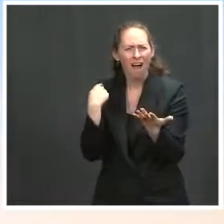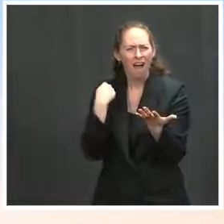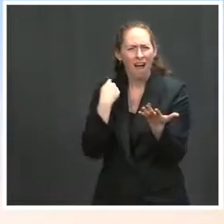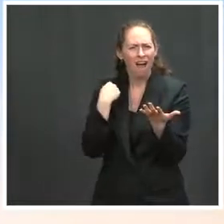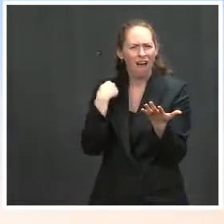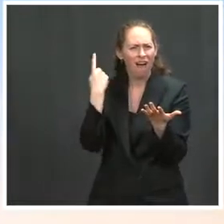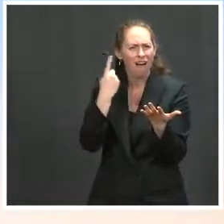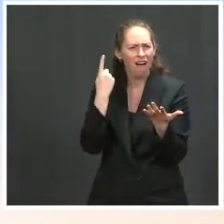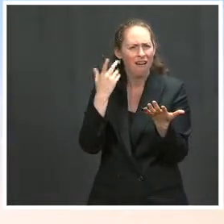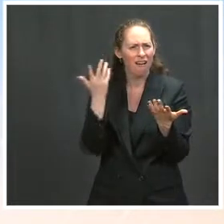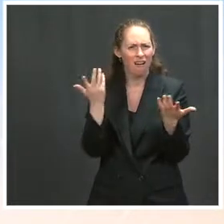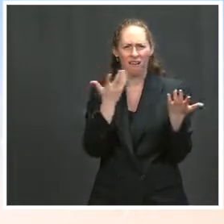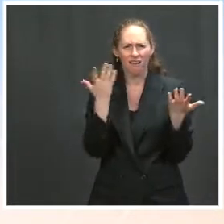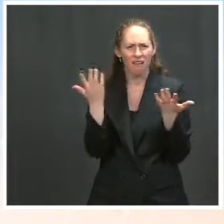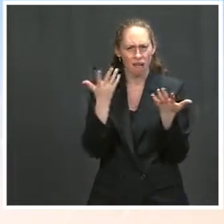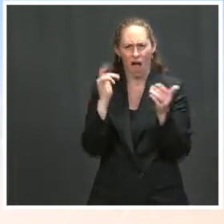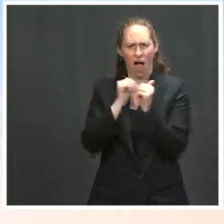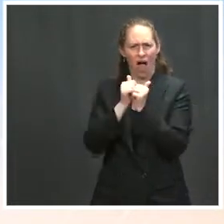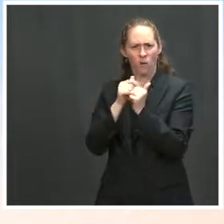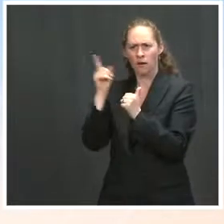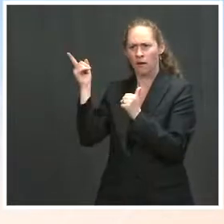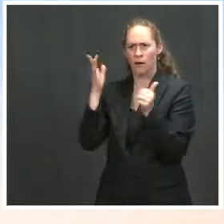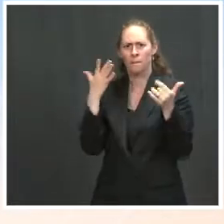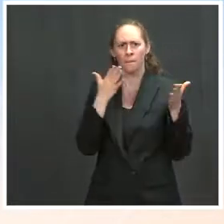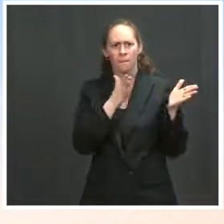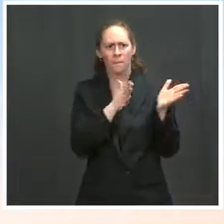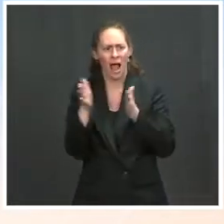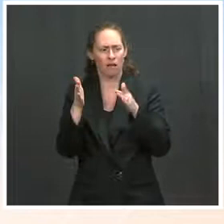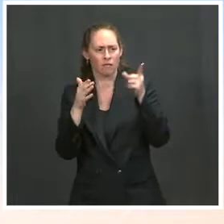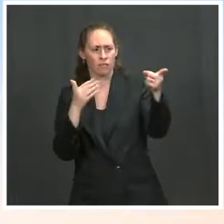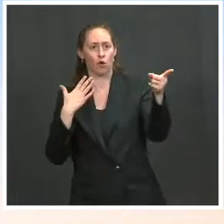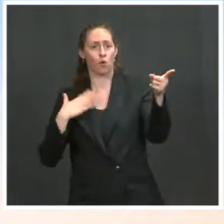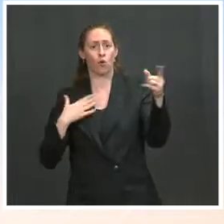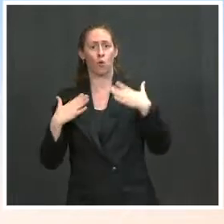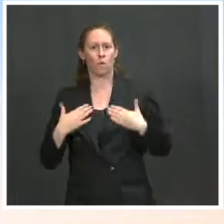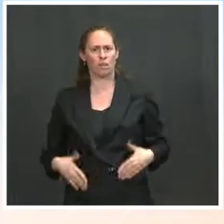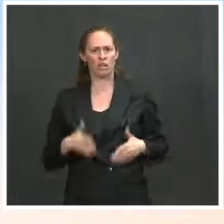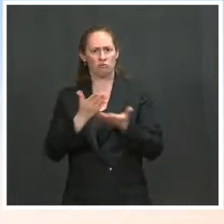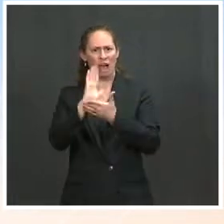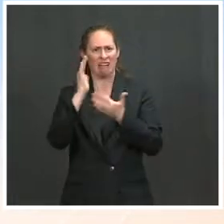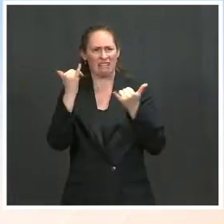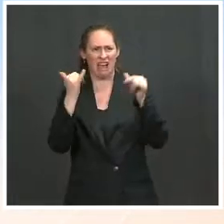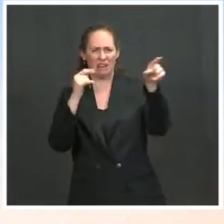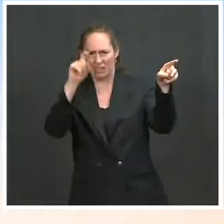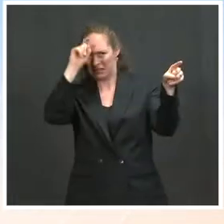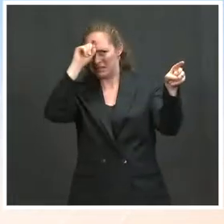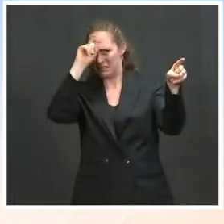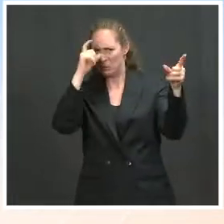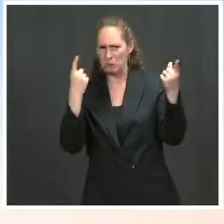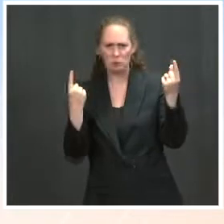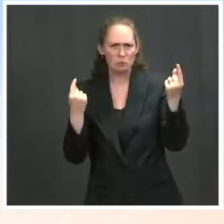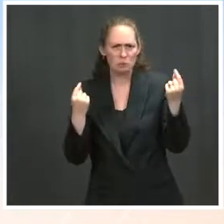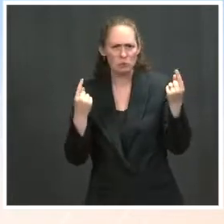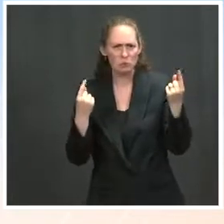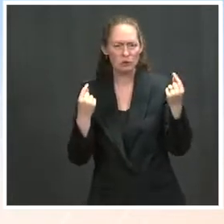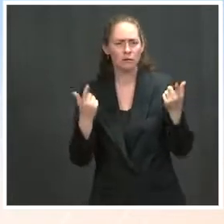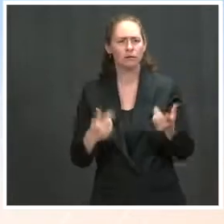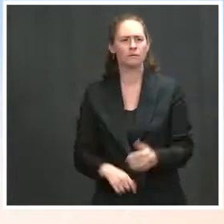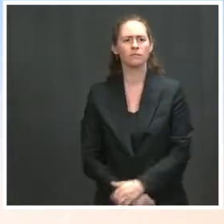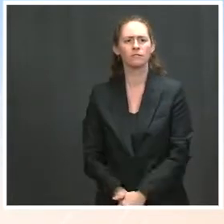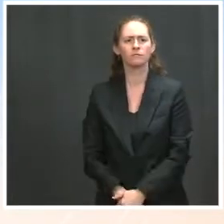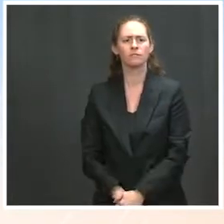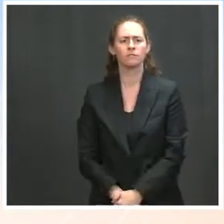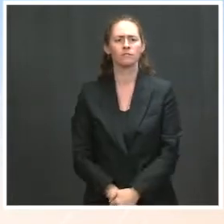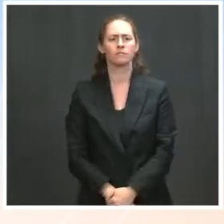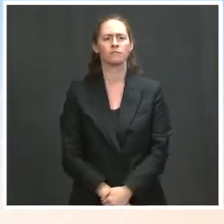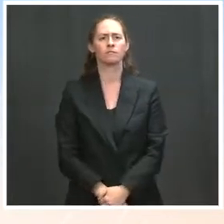you have a budget coming out tomorrow that has foreign aid. You have a lot of leverage with governments like Egypt, as we saw